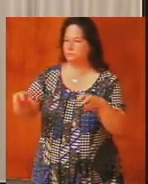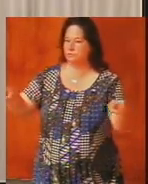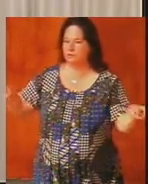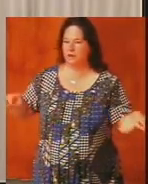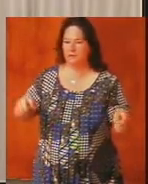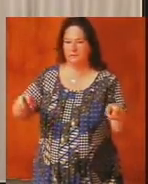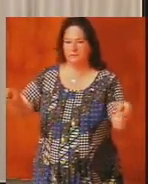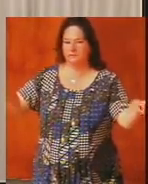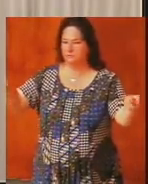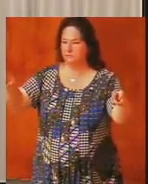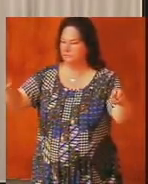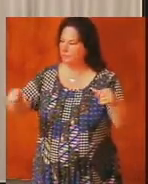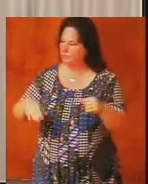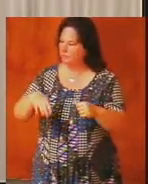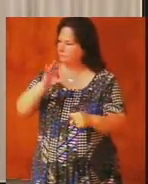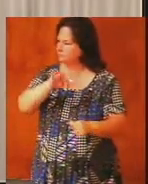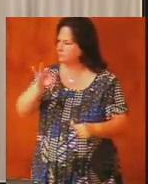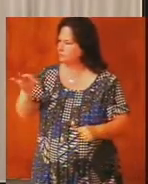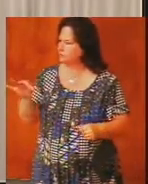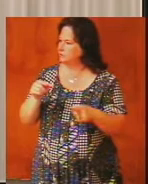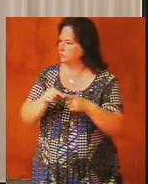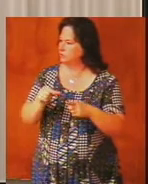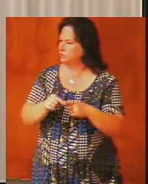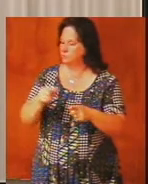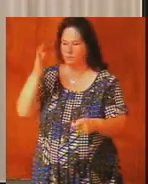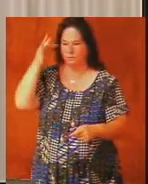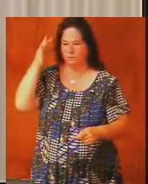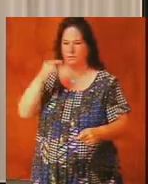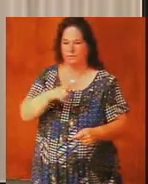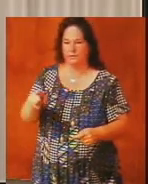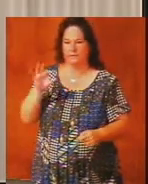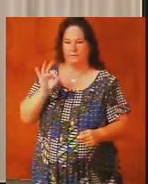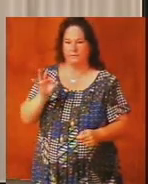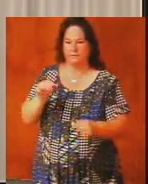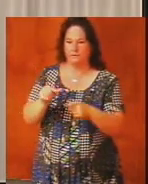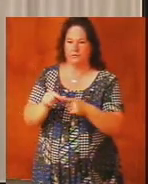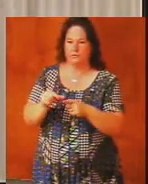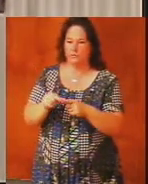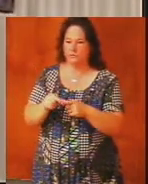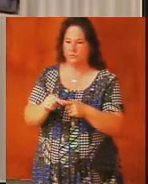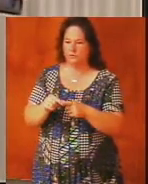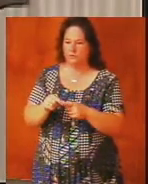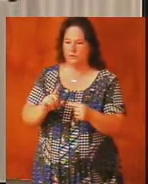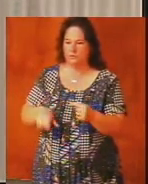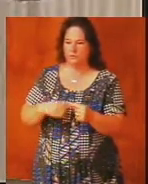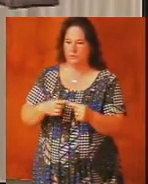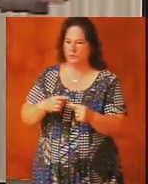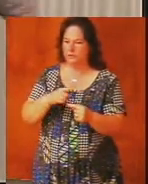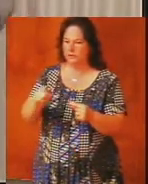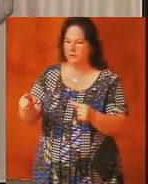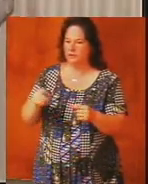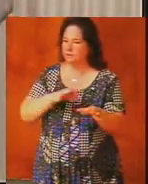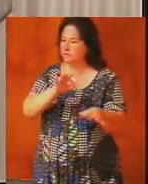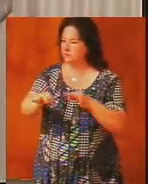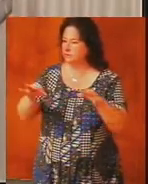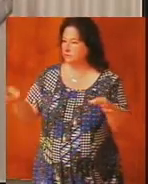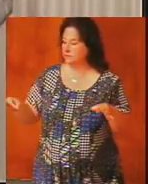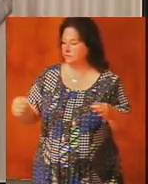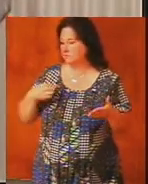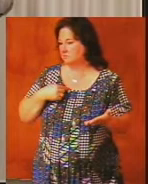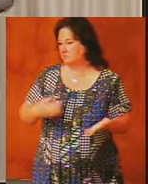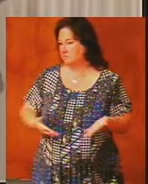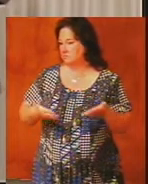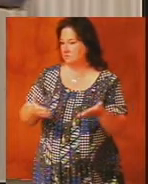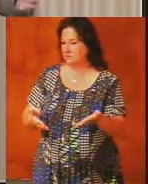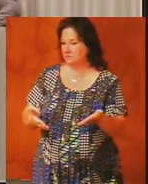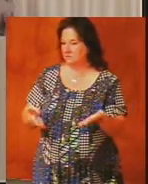everywhere preaching the word. Why did they preach the word when they scattered? Well, I would suggest to you they